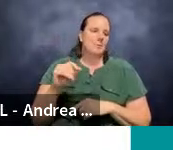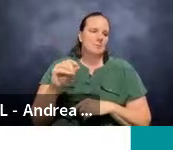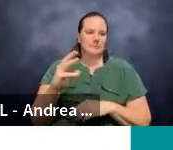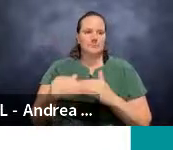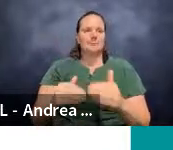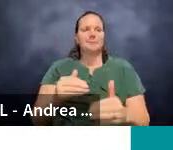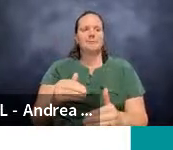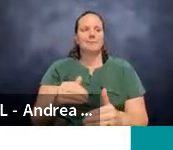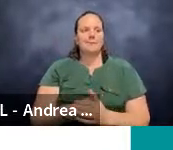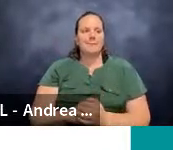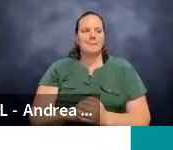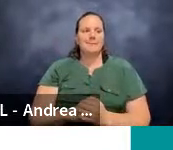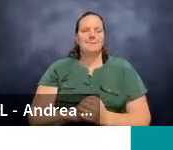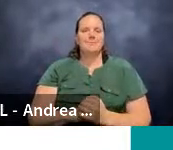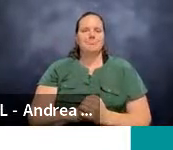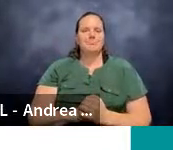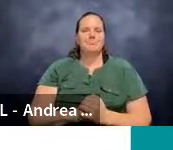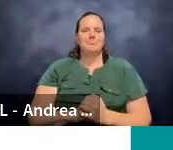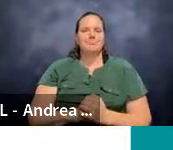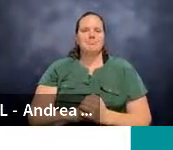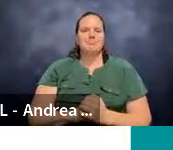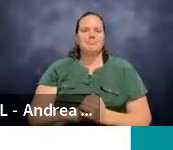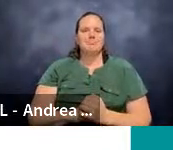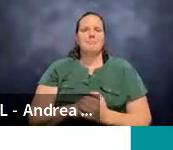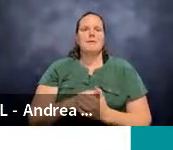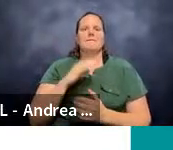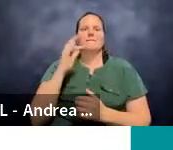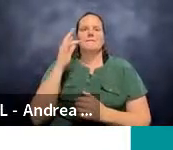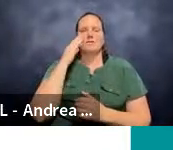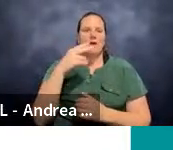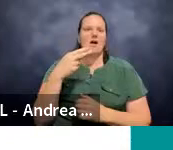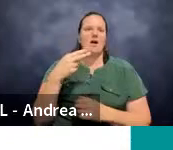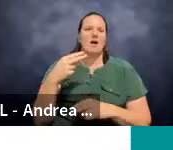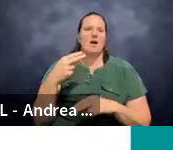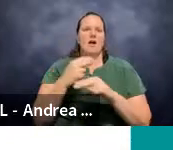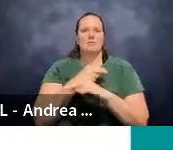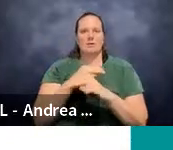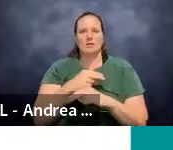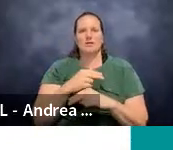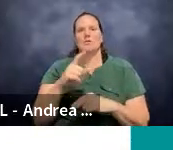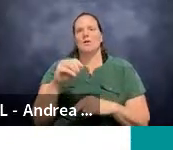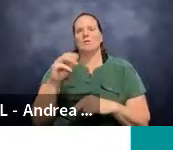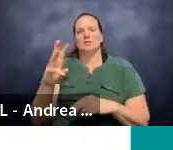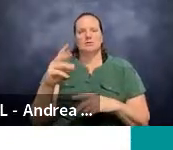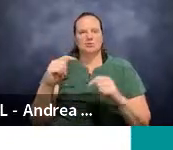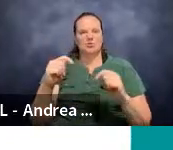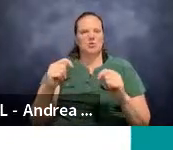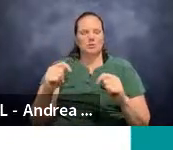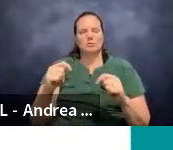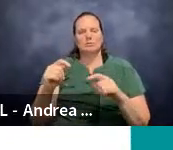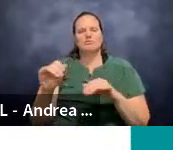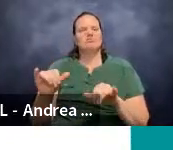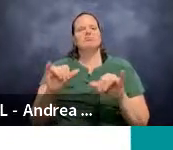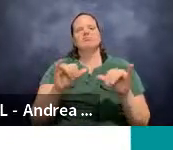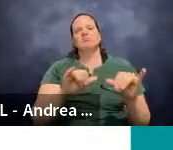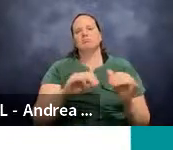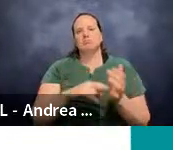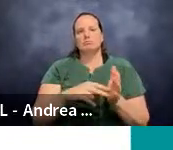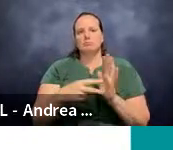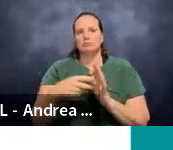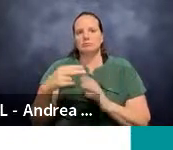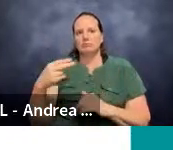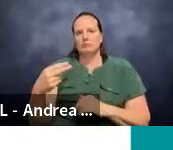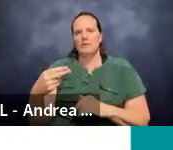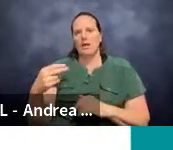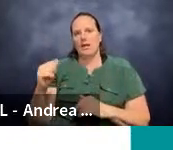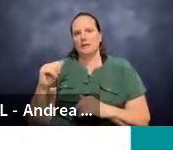process. And then finally, the Federal Highway Section 106 tutorial, which serves a very similar purpose to the ACHP,